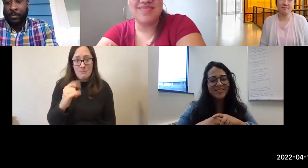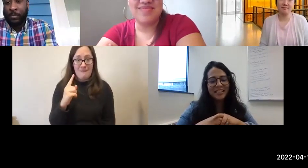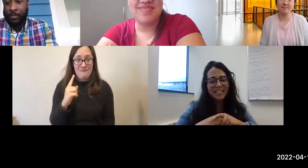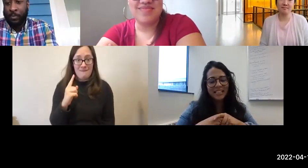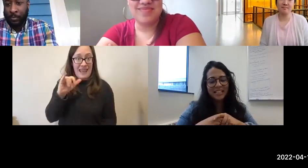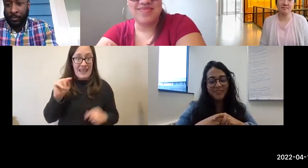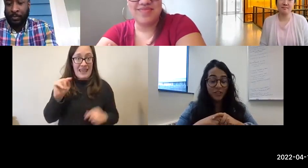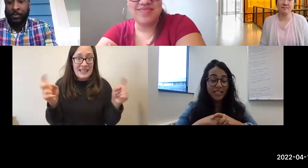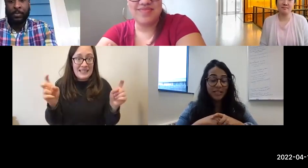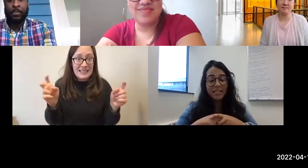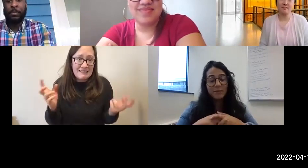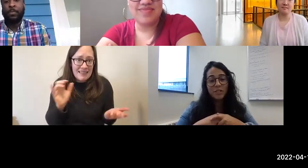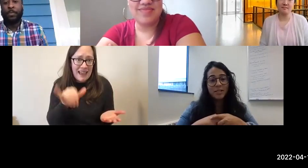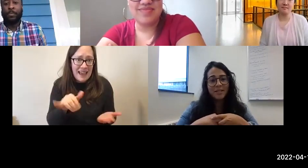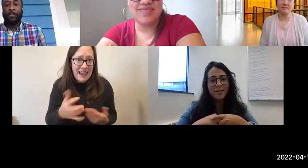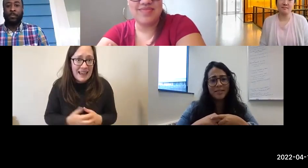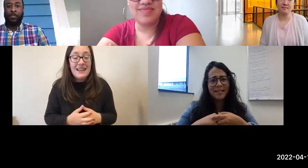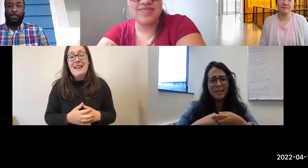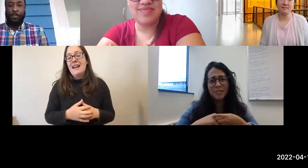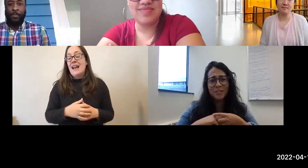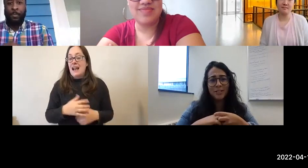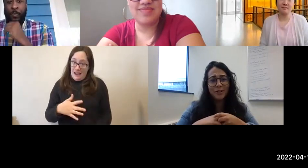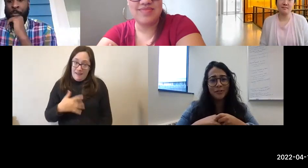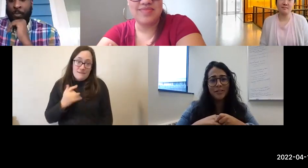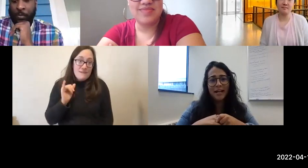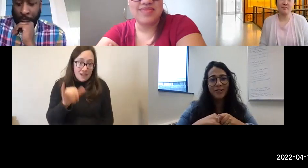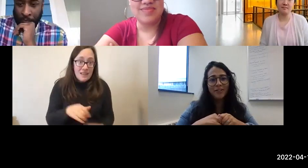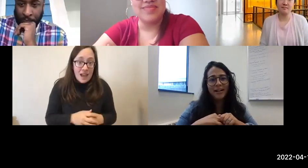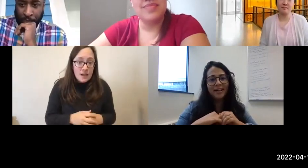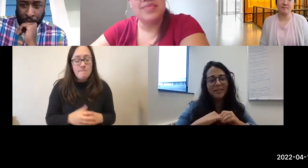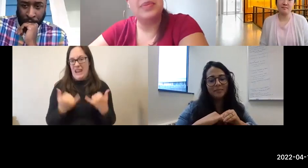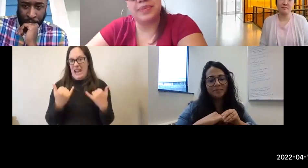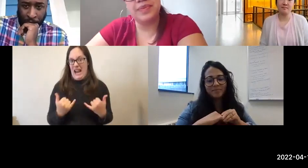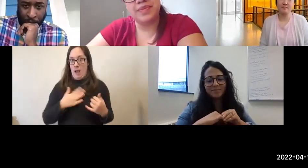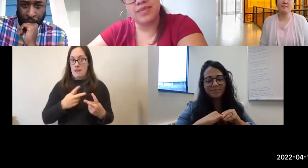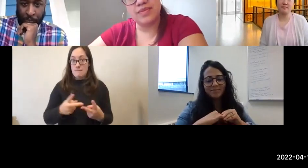I definitely feel this way, especially sometimes in the position that I hold now.